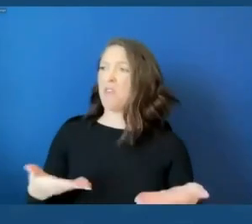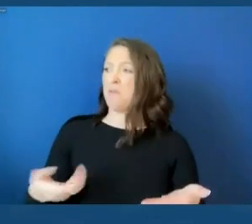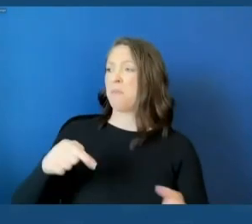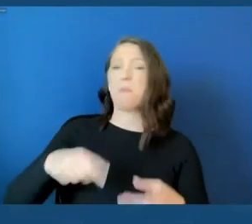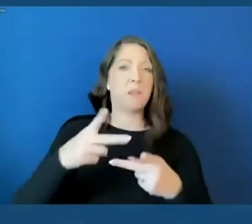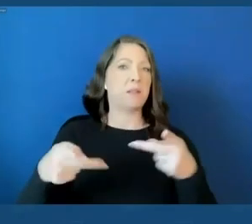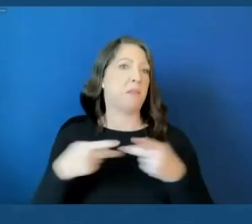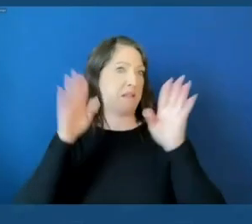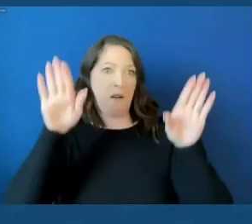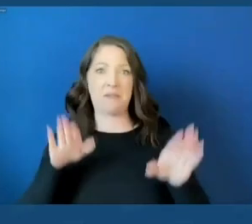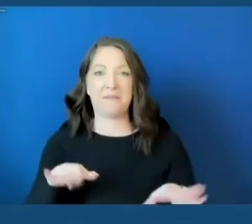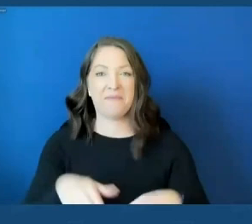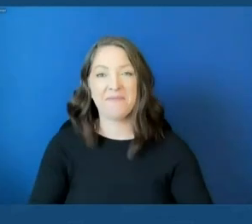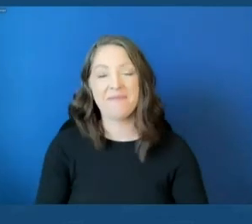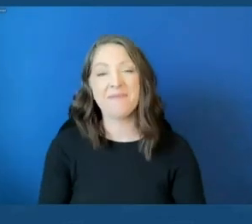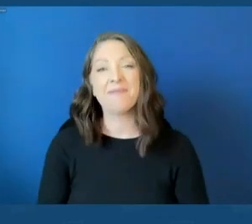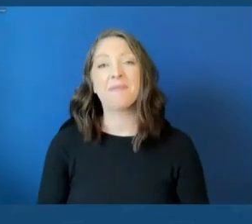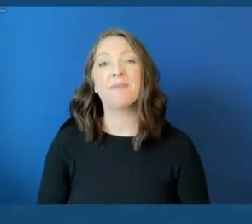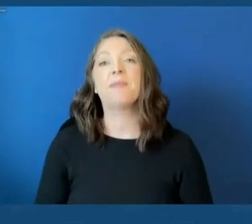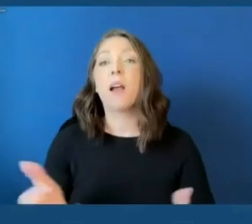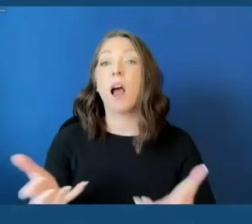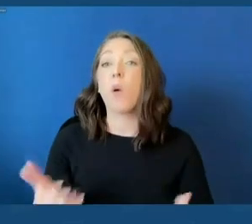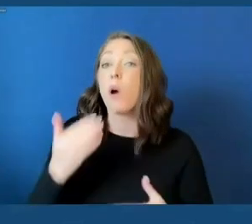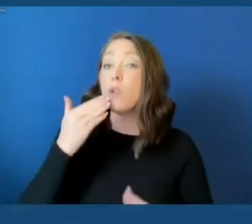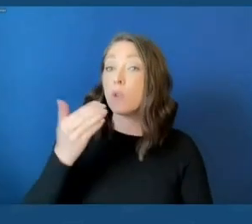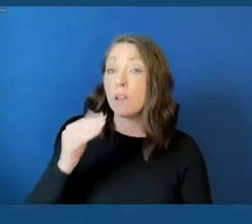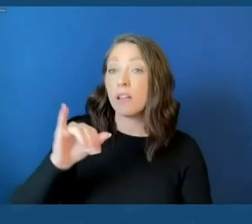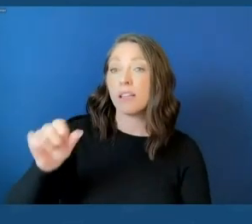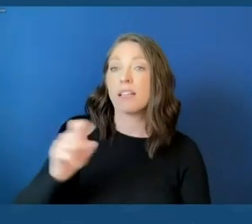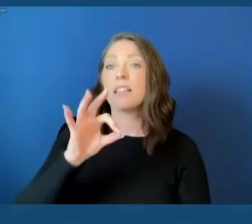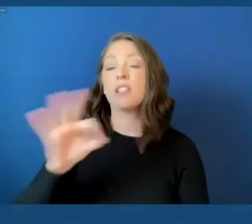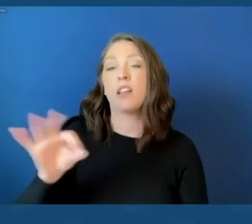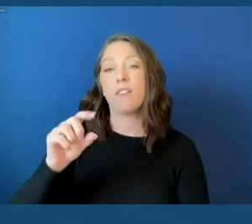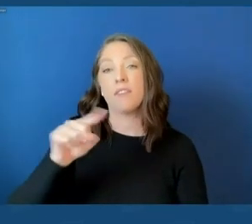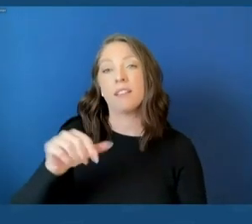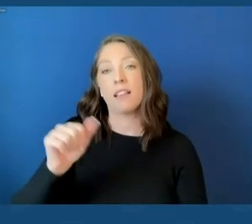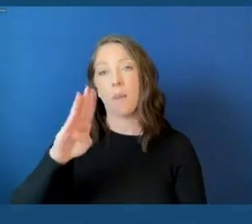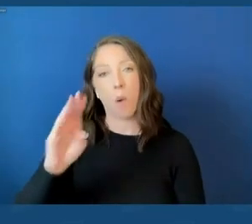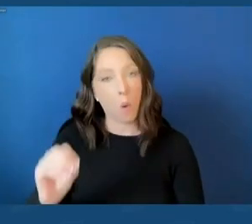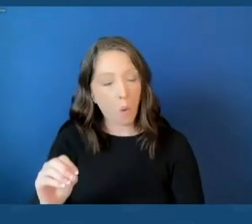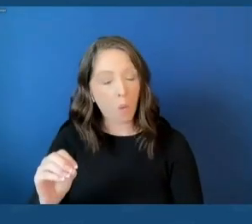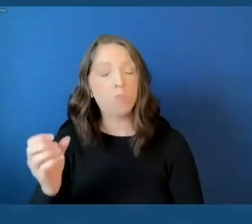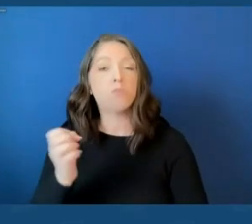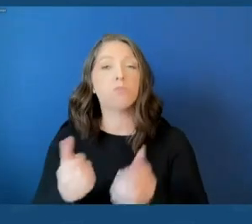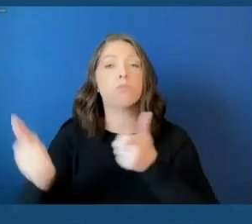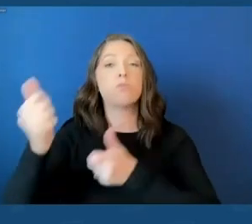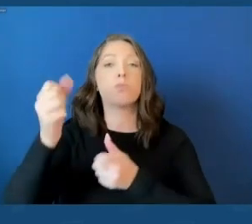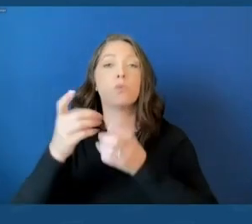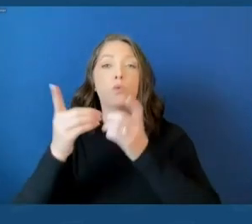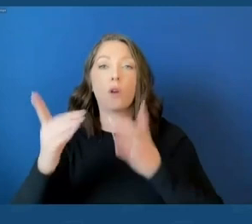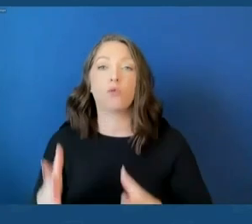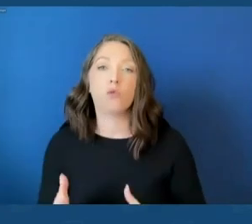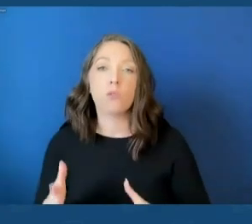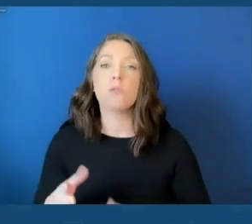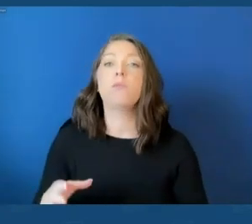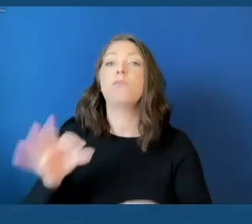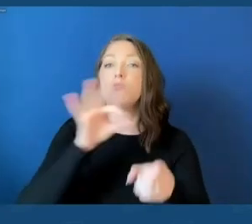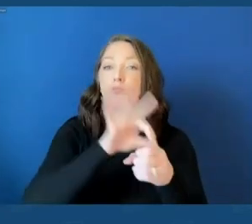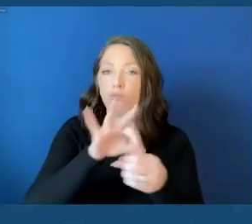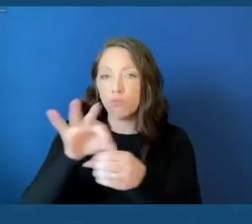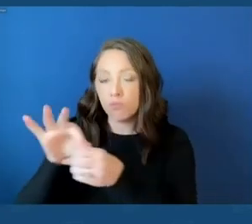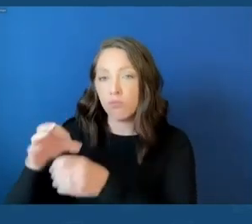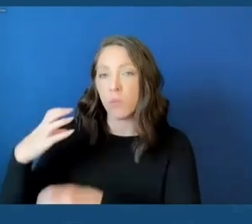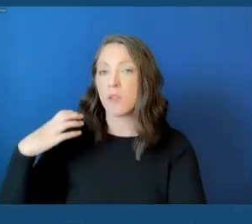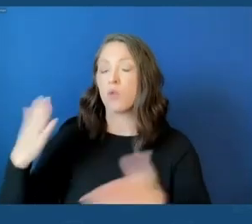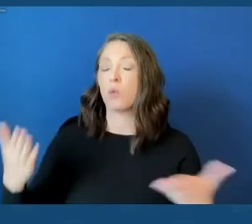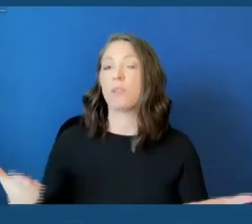tremendous. I want to thank Jeff Szabo, our executive director, the elected officials that are here to